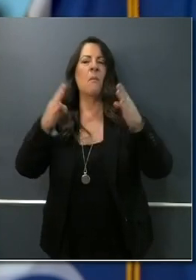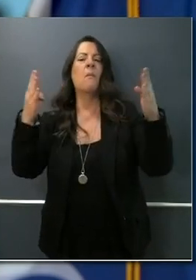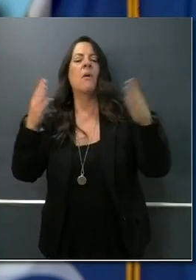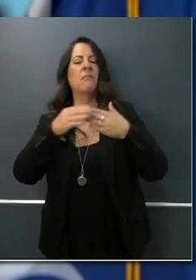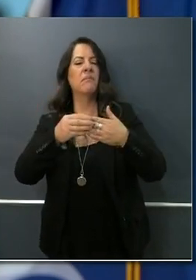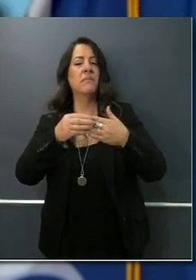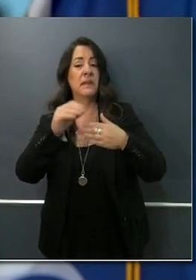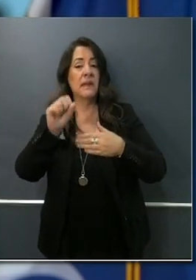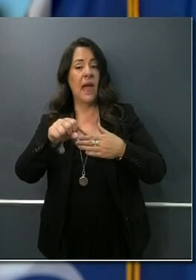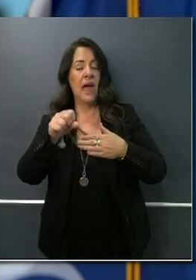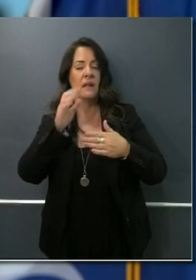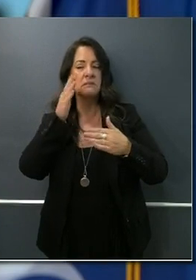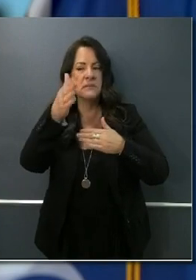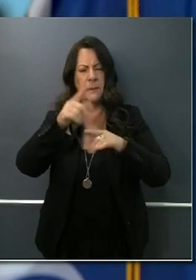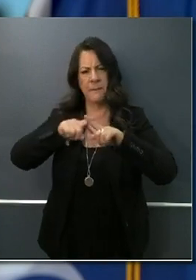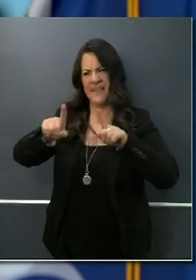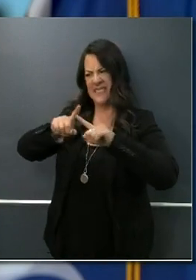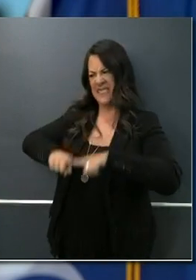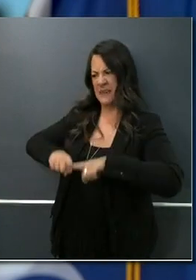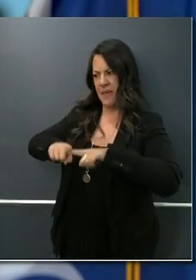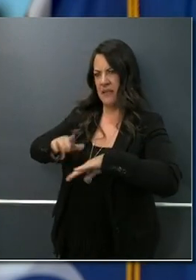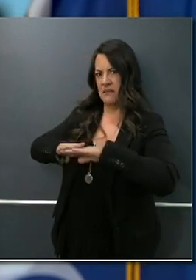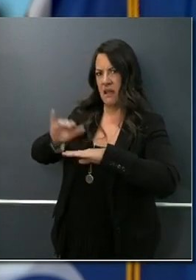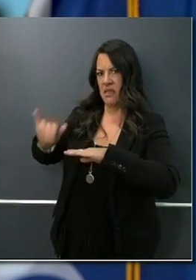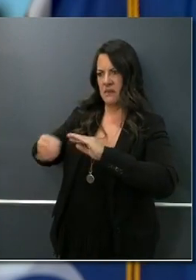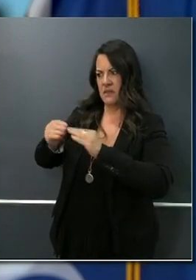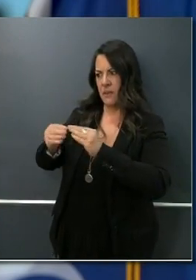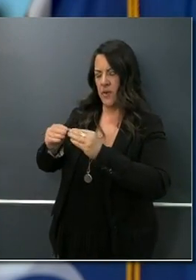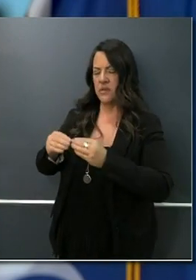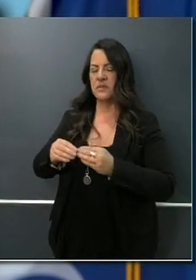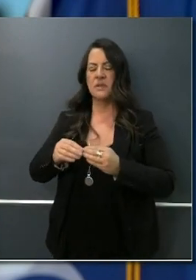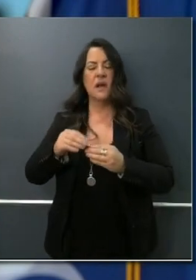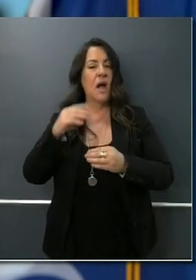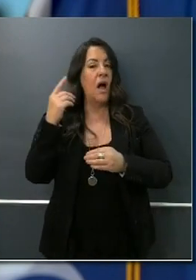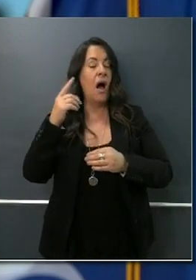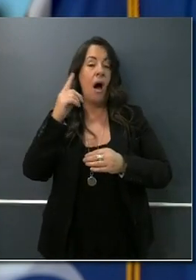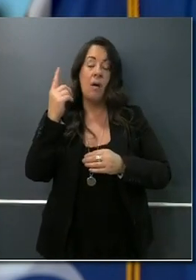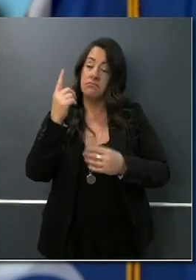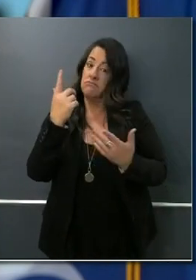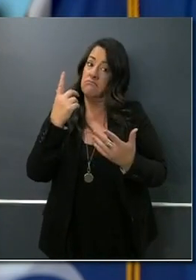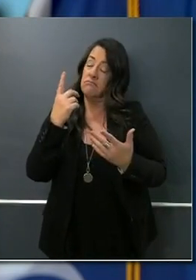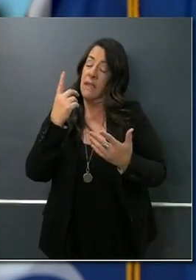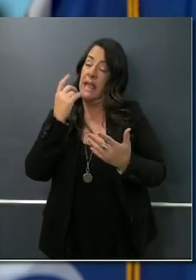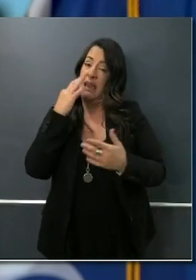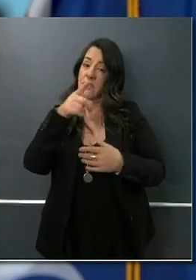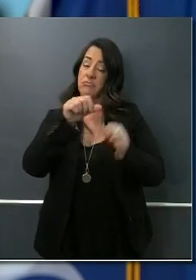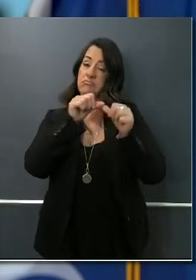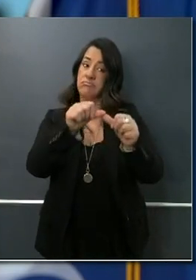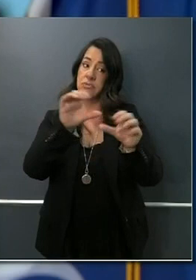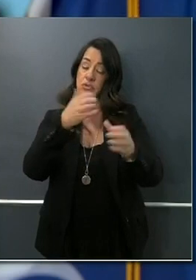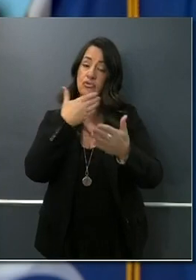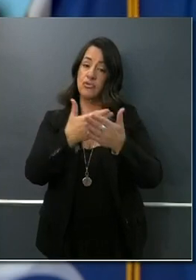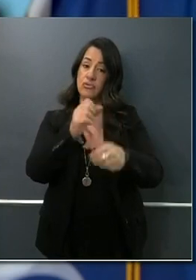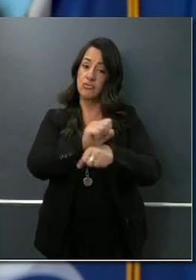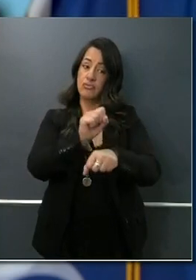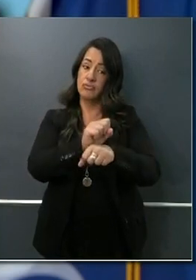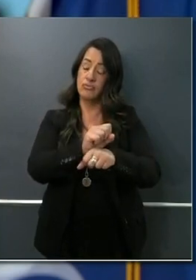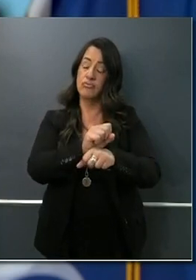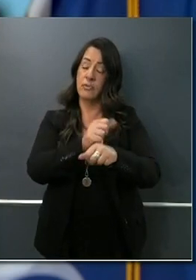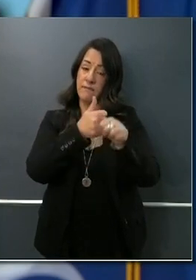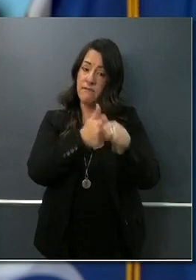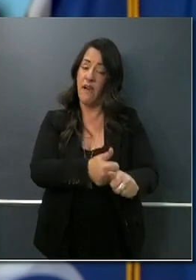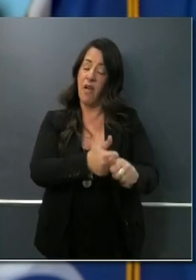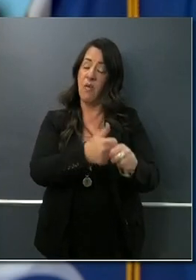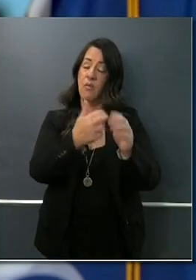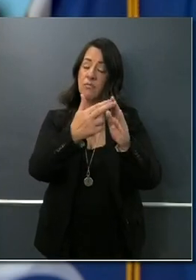regions in the state of California. But that's because of your good work. If the data starts to show different things,